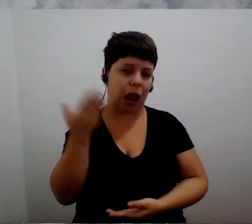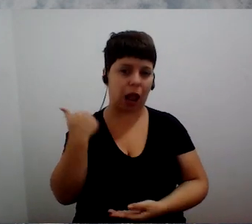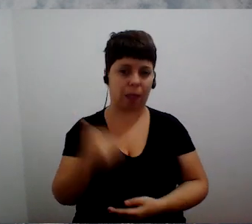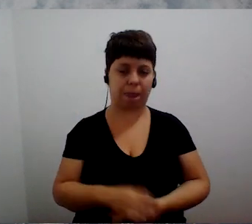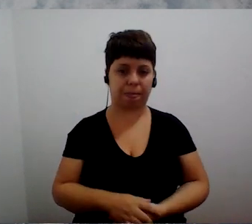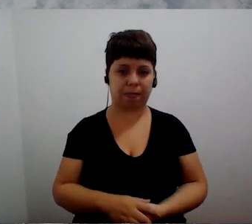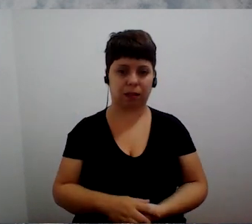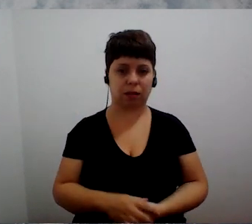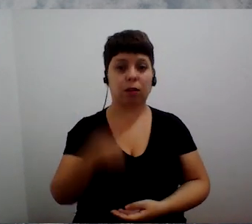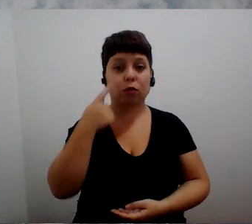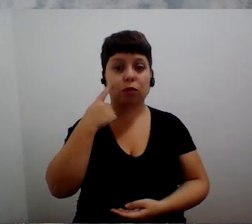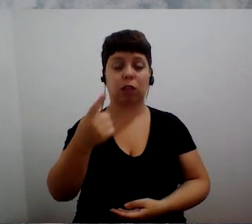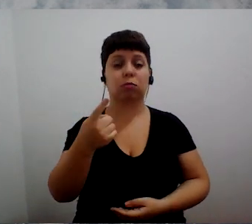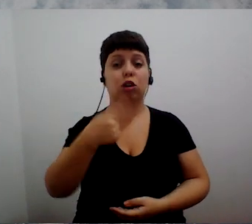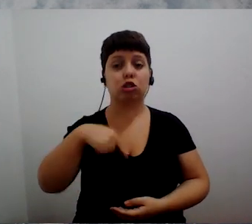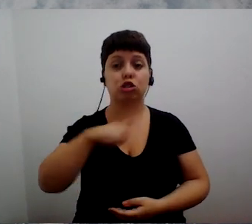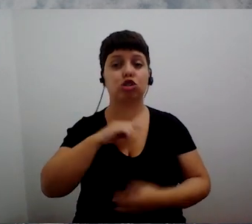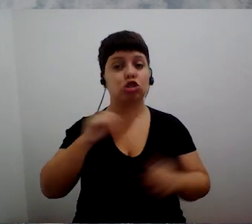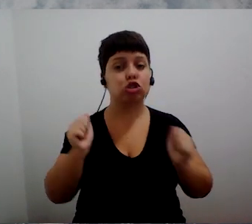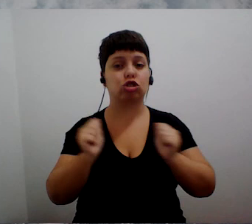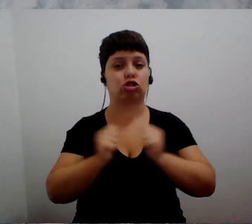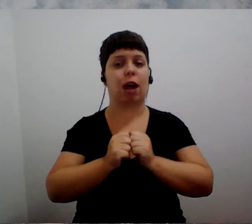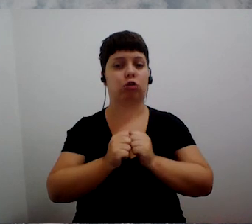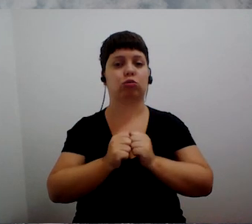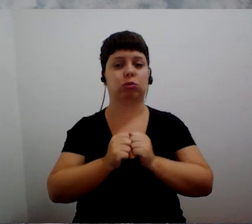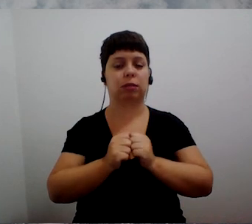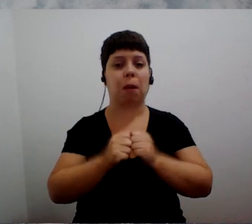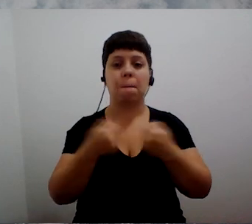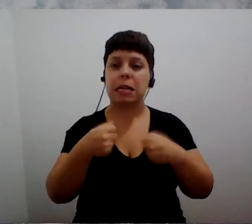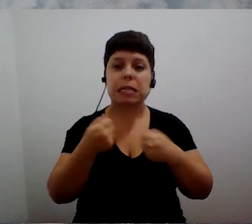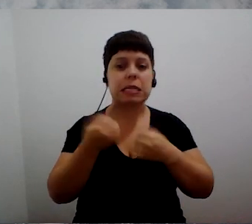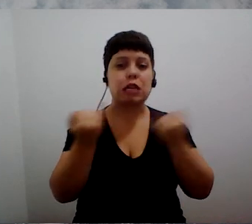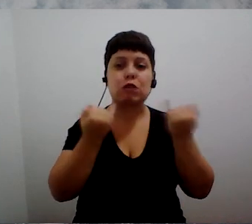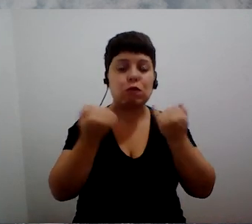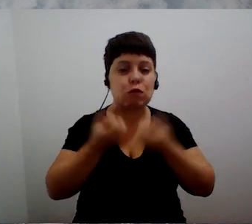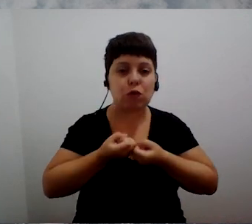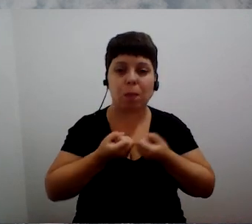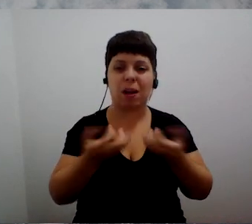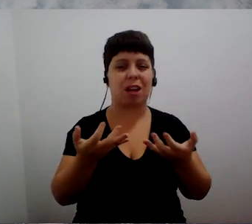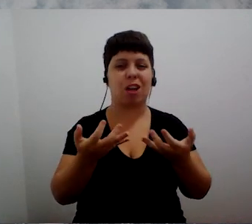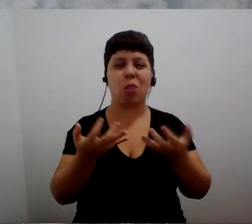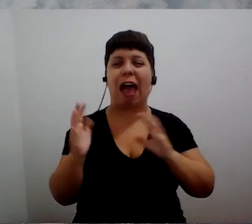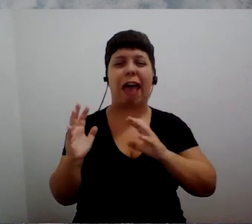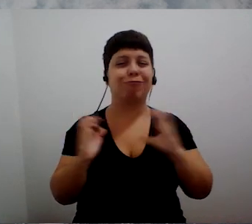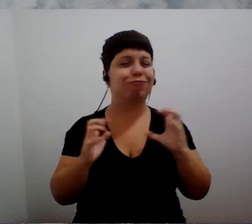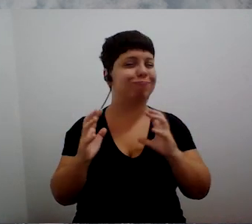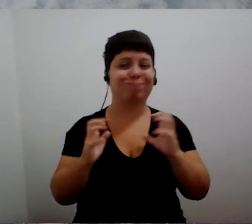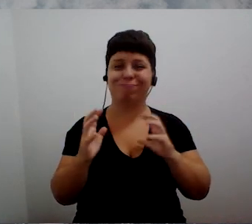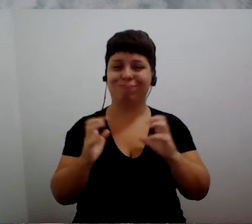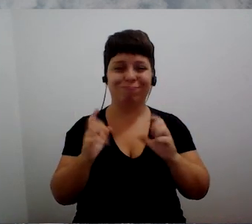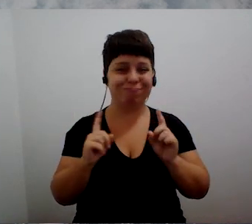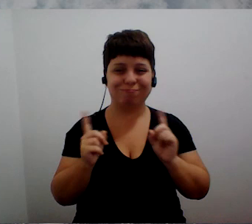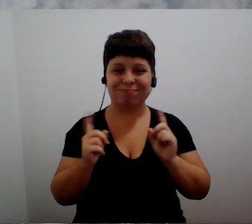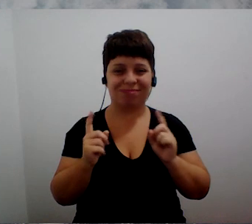the good news is that, as I said in the beginning, we are saying that we are together, we need to be together. We need to